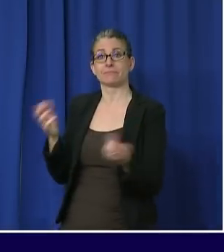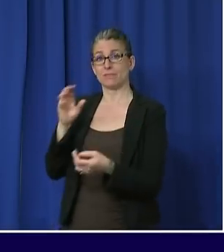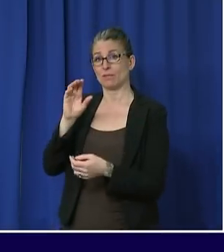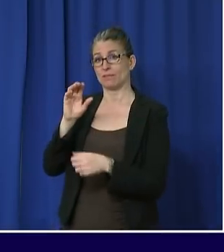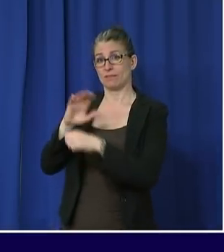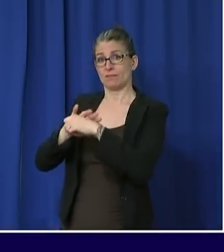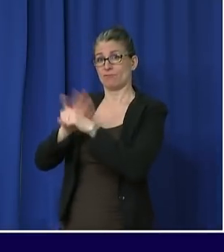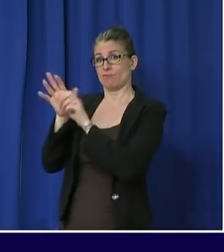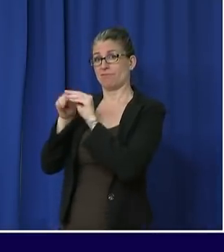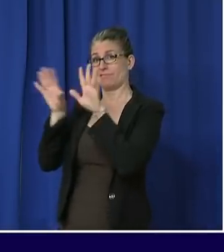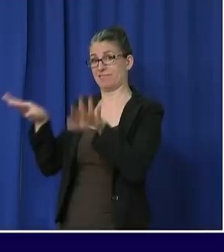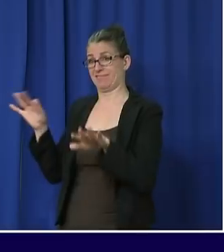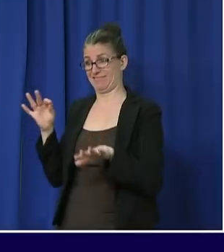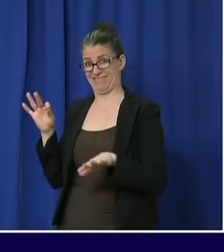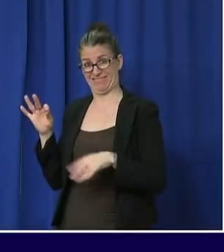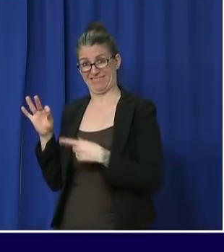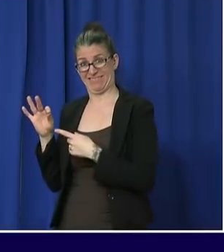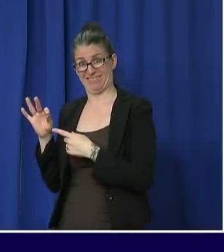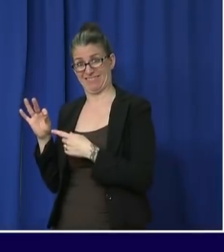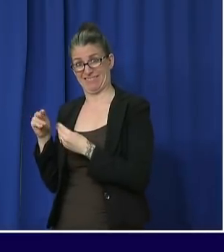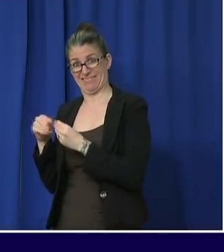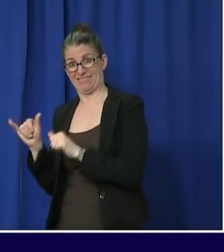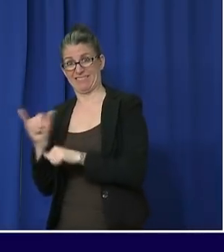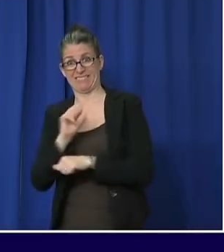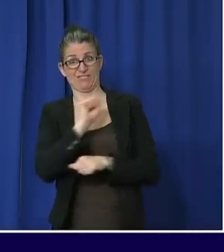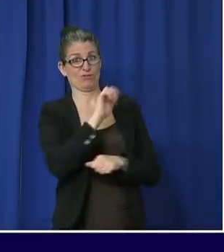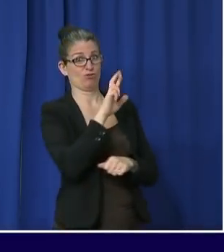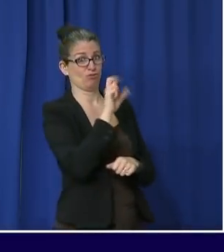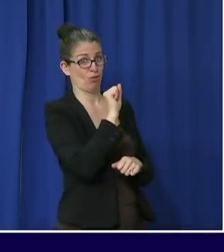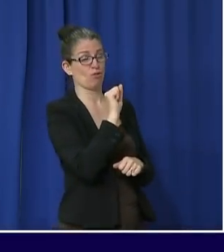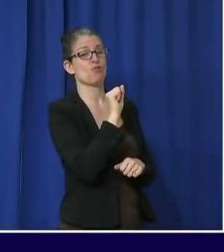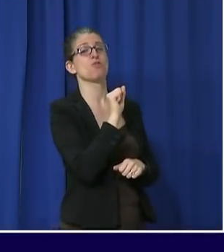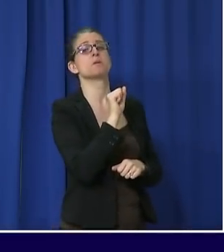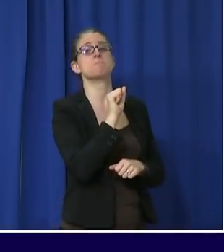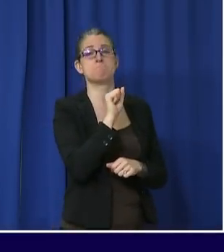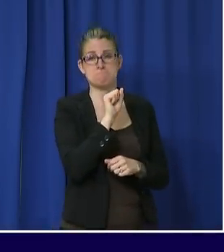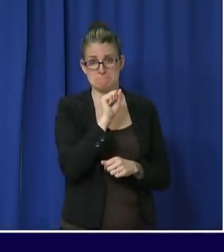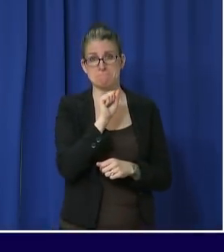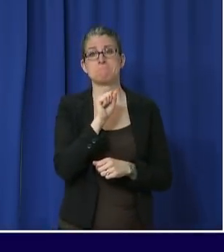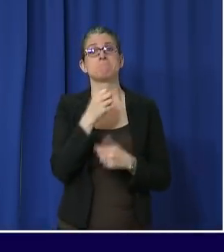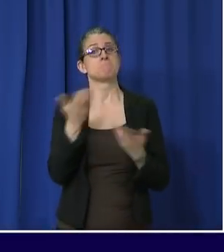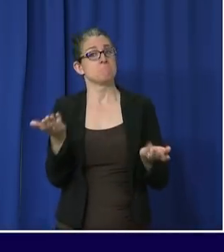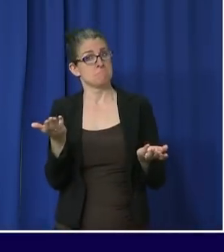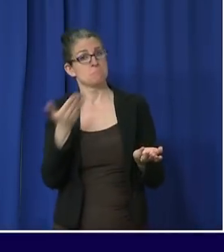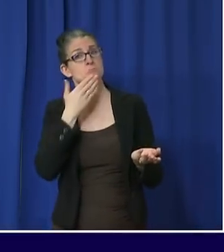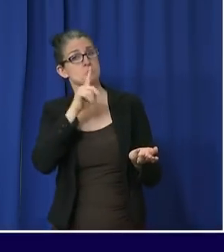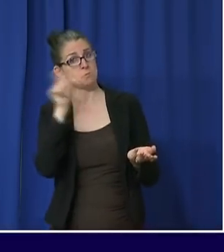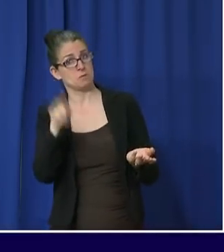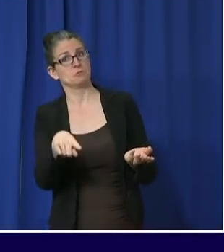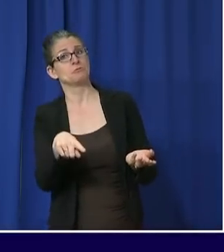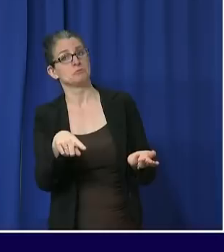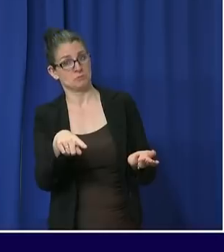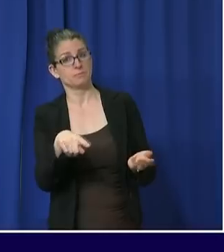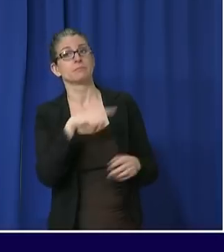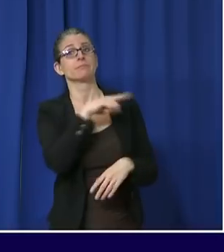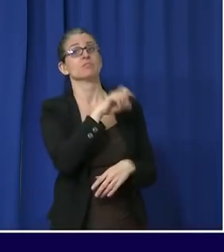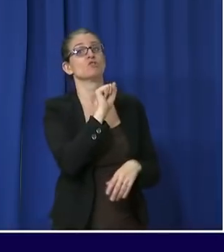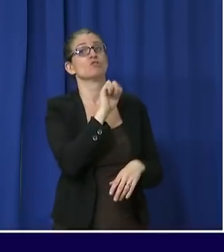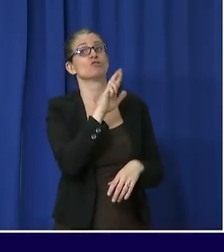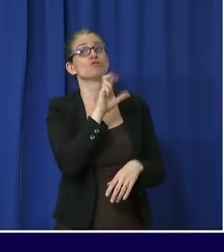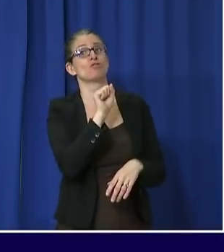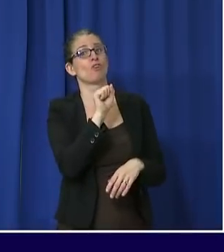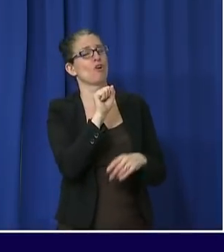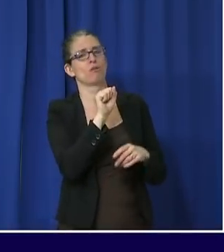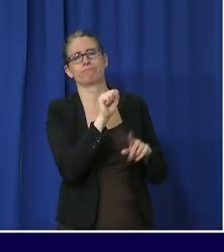of SARS, which in many respects had epidemiological characteristics that were much different